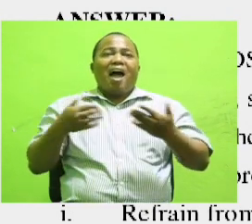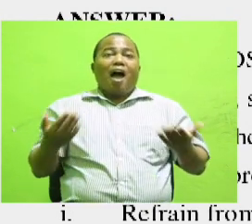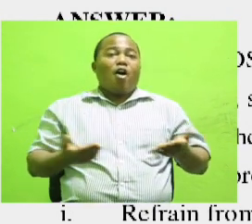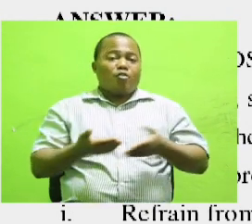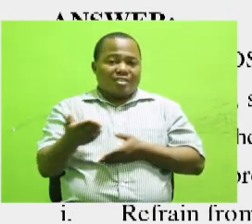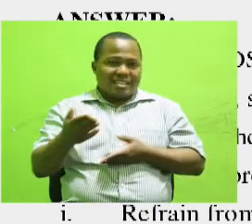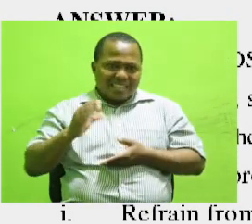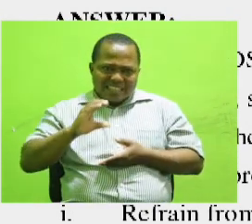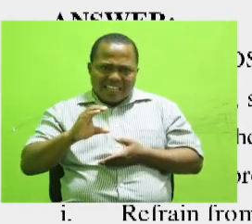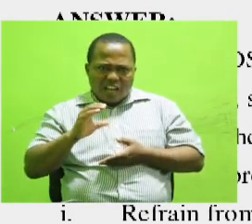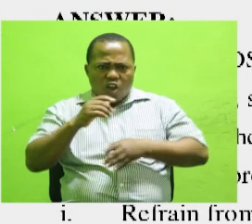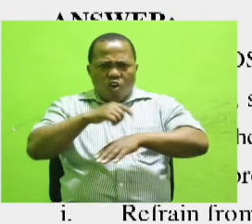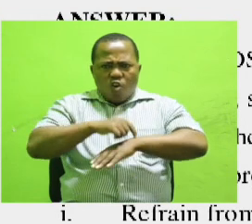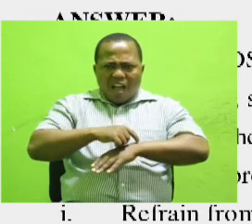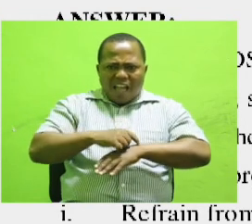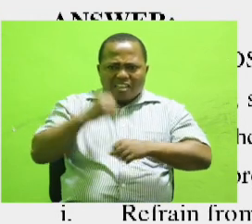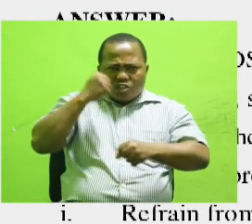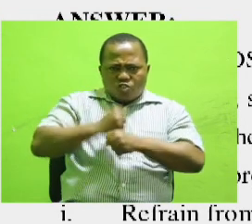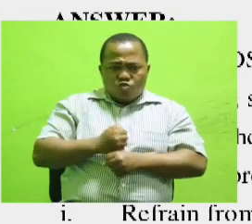cells. Once they do this,